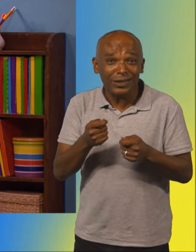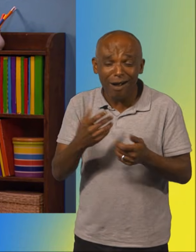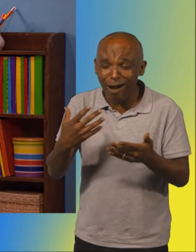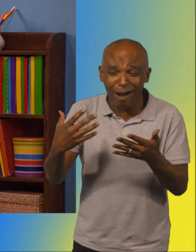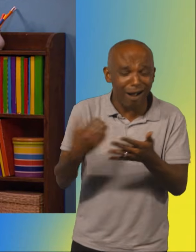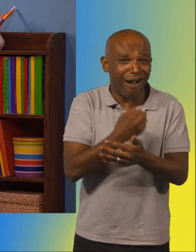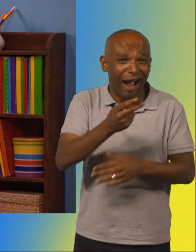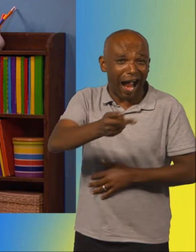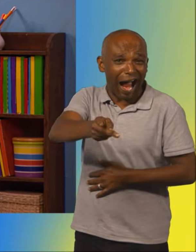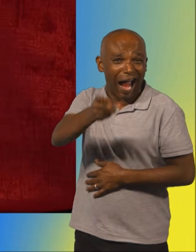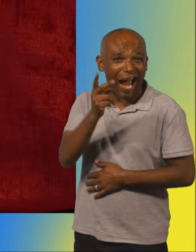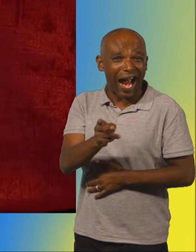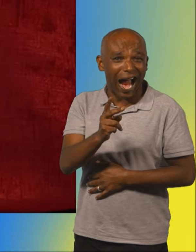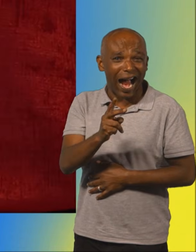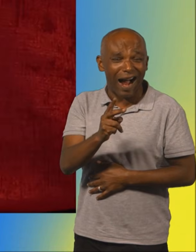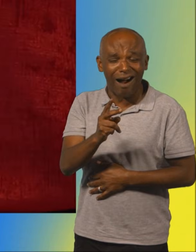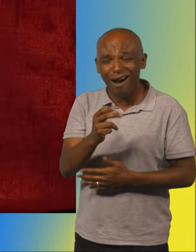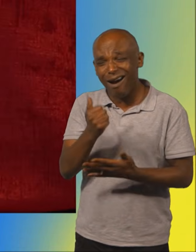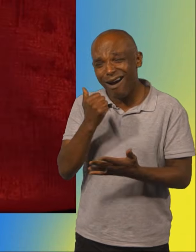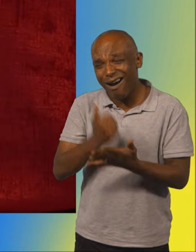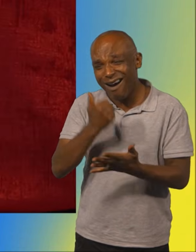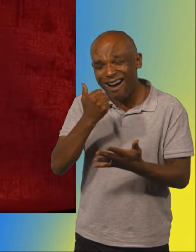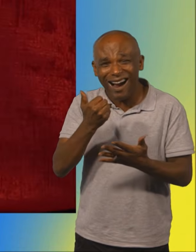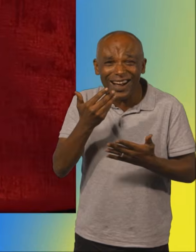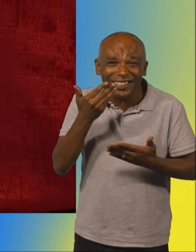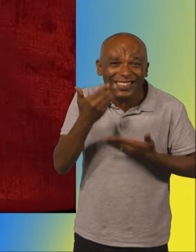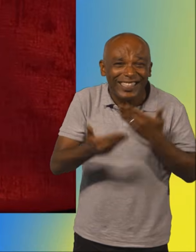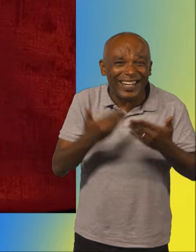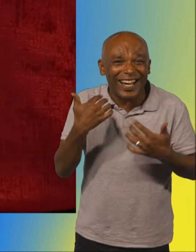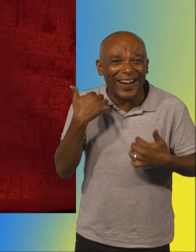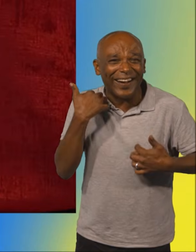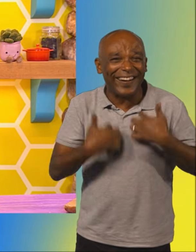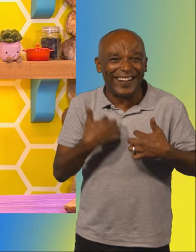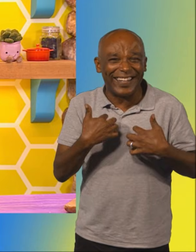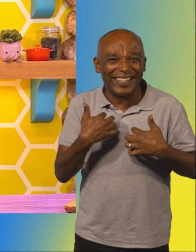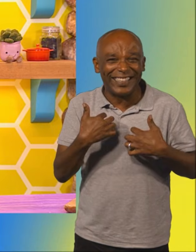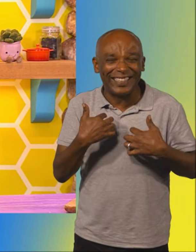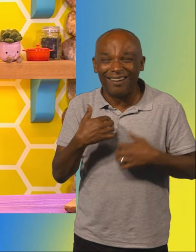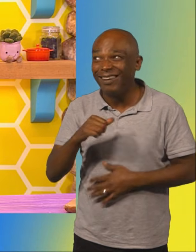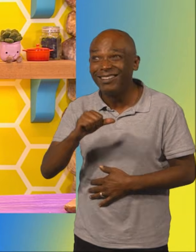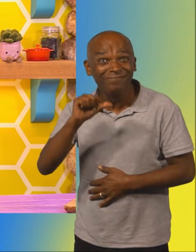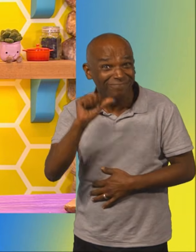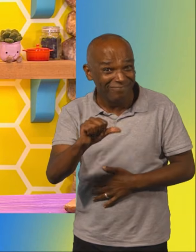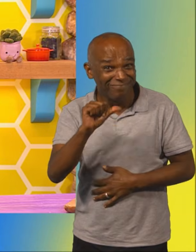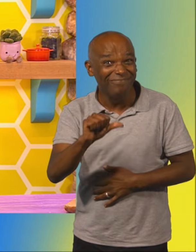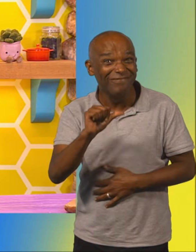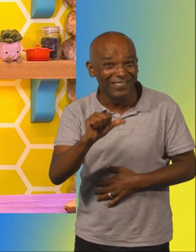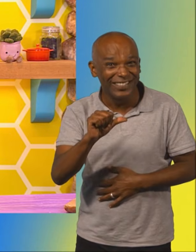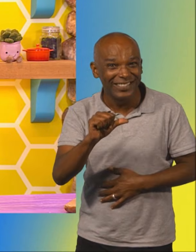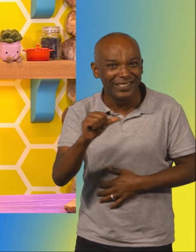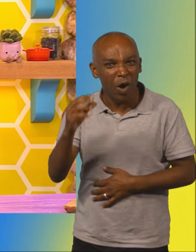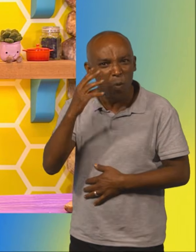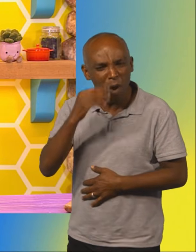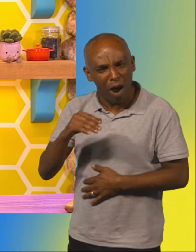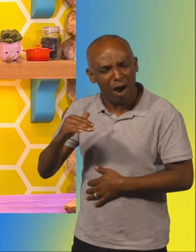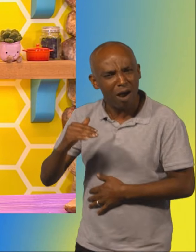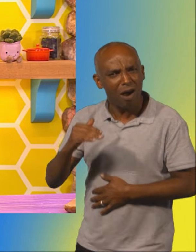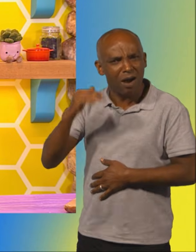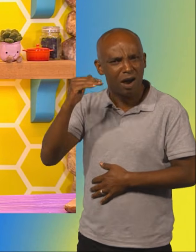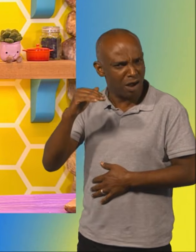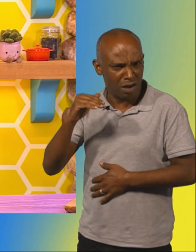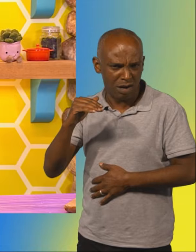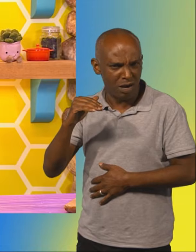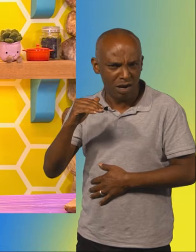That was a great adventure. It was. So the wolf isn't big or bad after